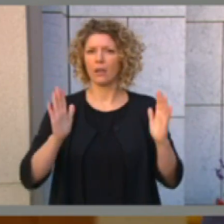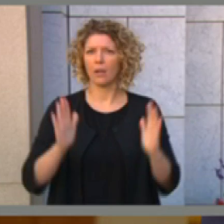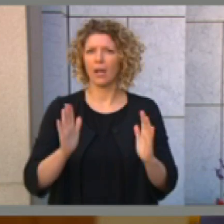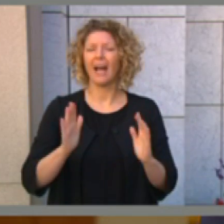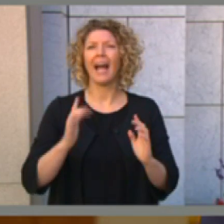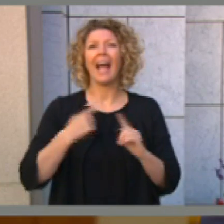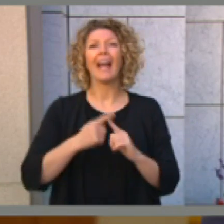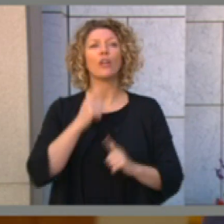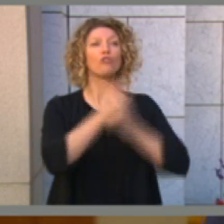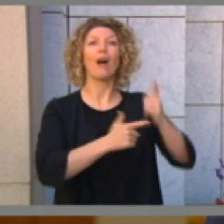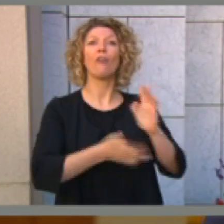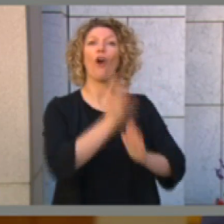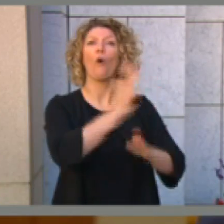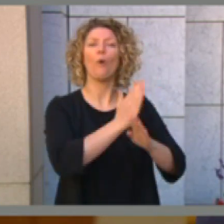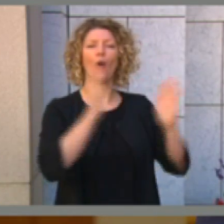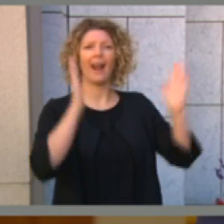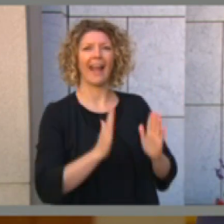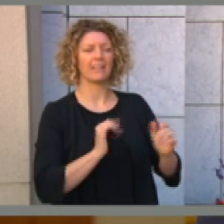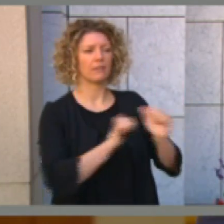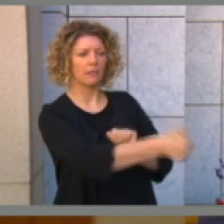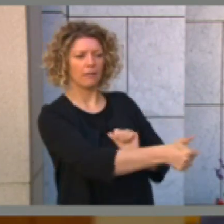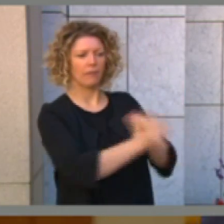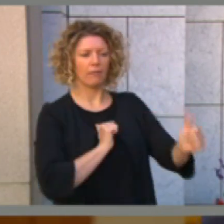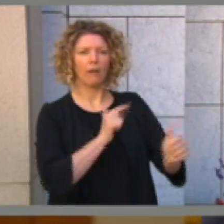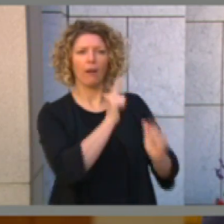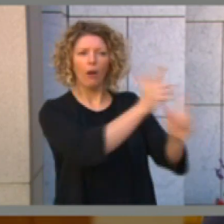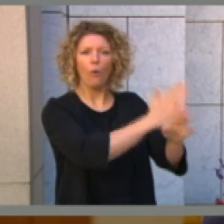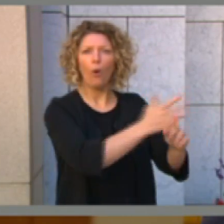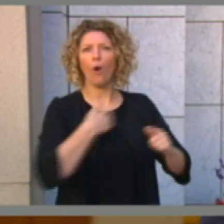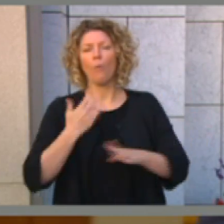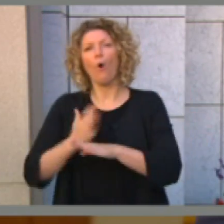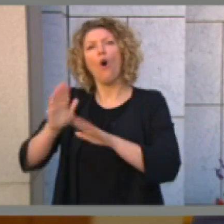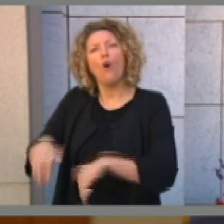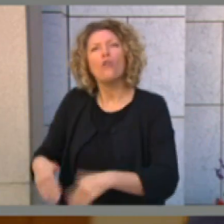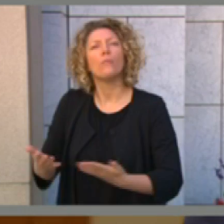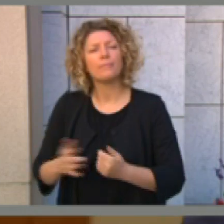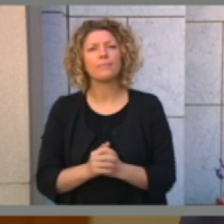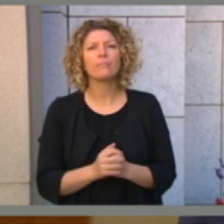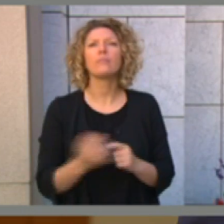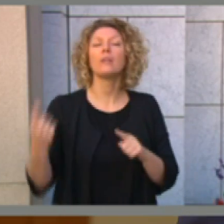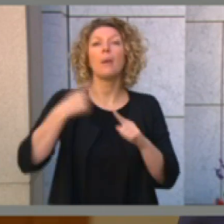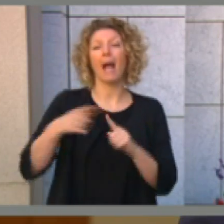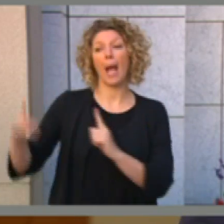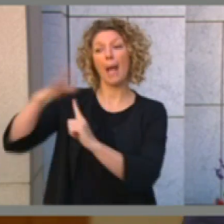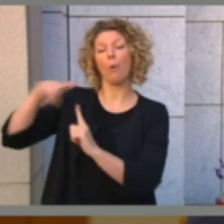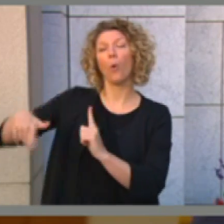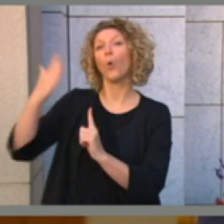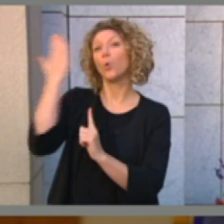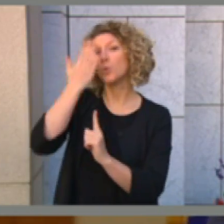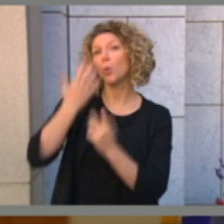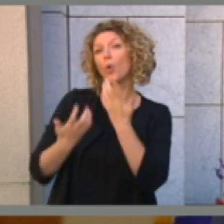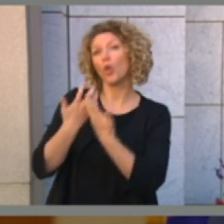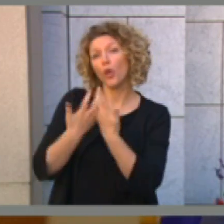travel, particularly in public transport and things of that nature. There is also, relates to schools, universities, education facilities and